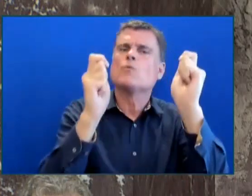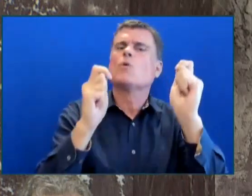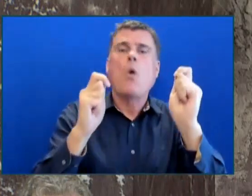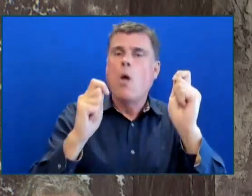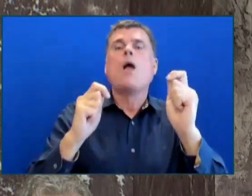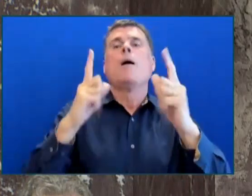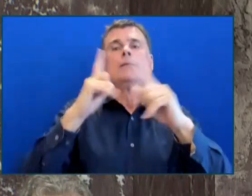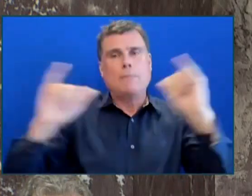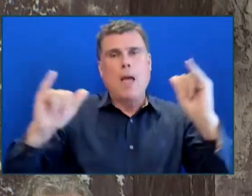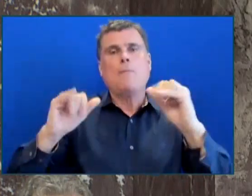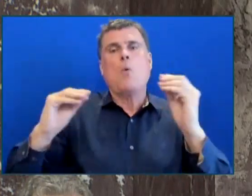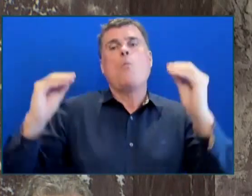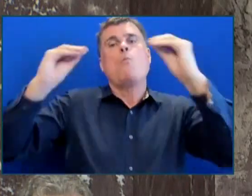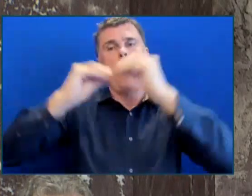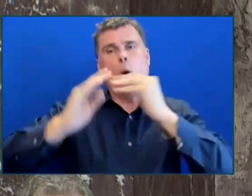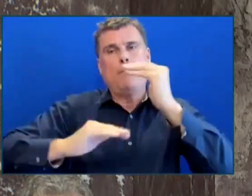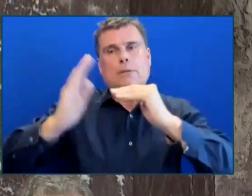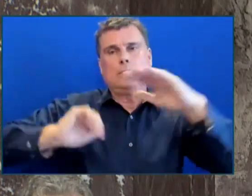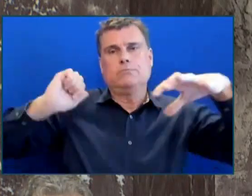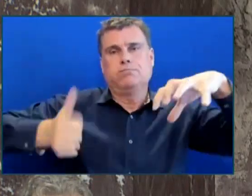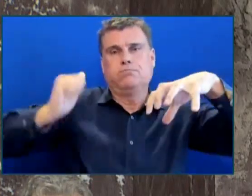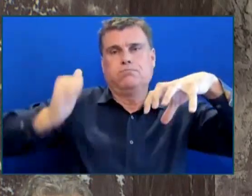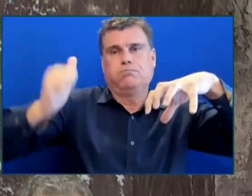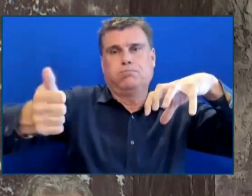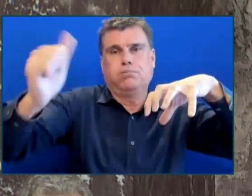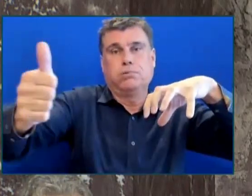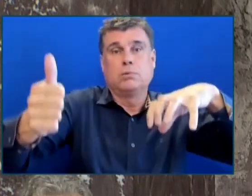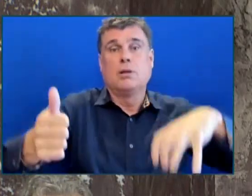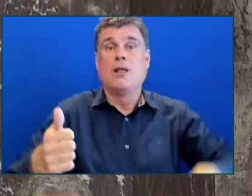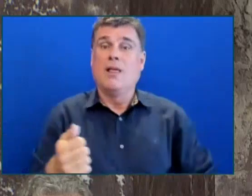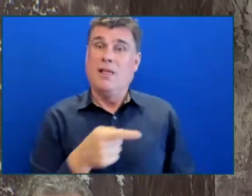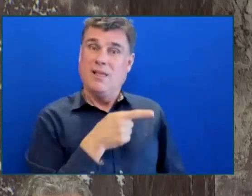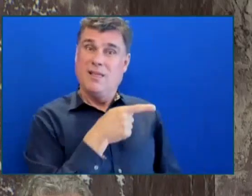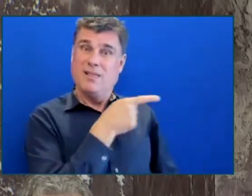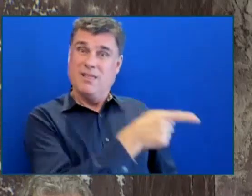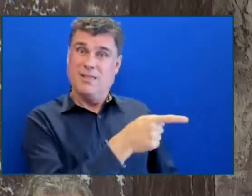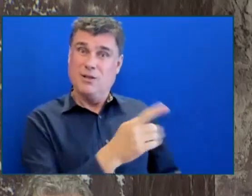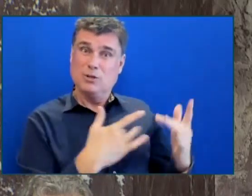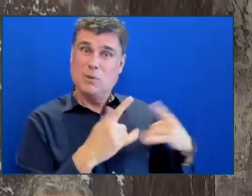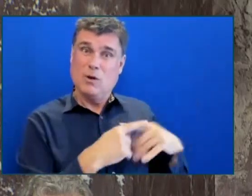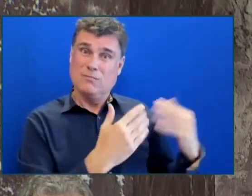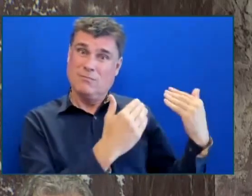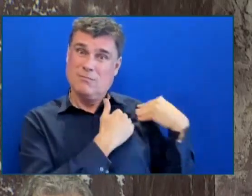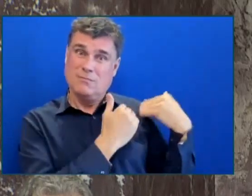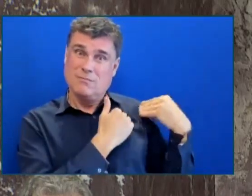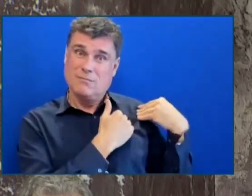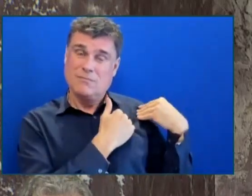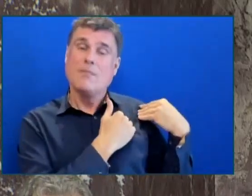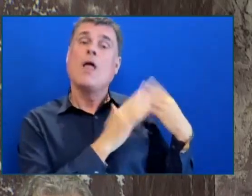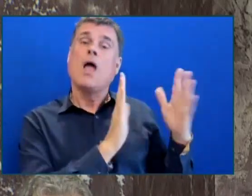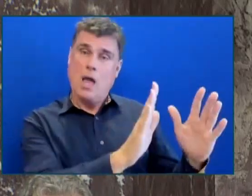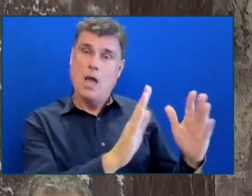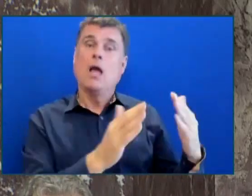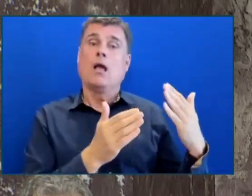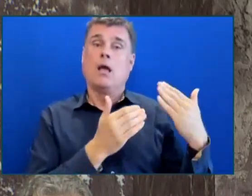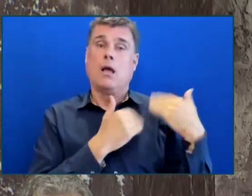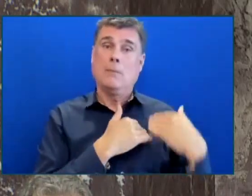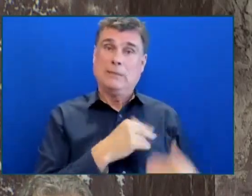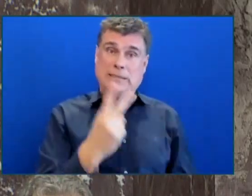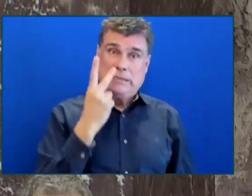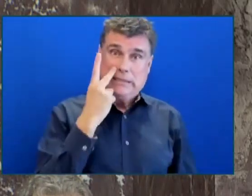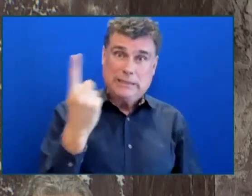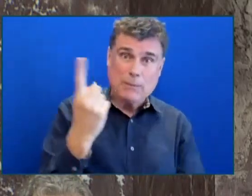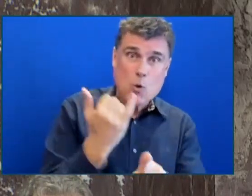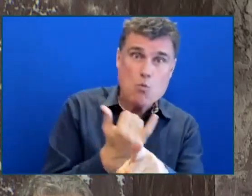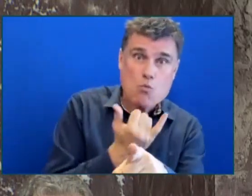about accountability. Honourable Speaker, accountability is when you see something, to take action and make sure that when the report is